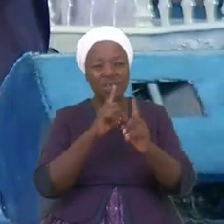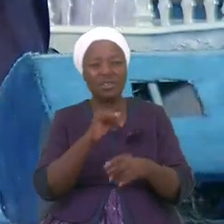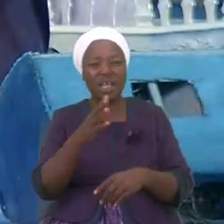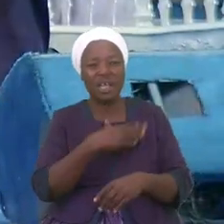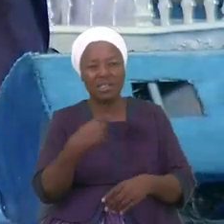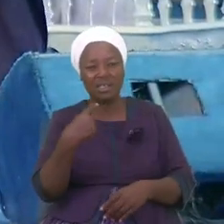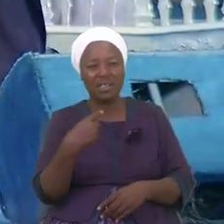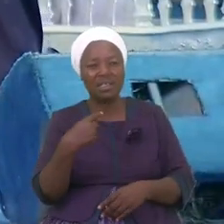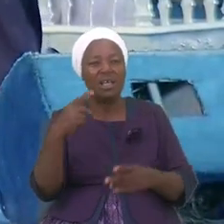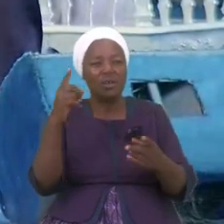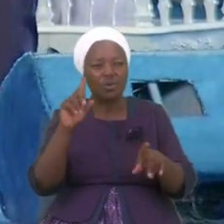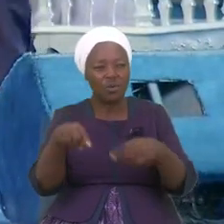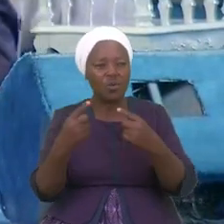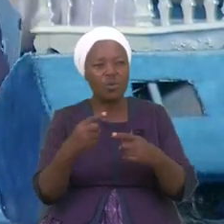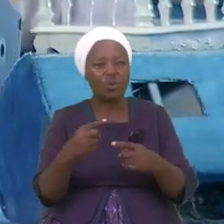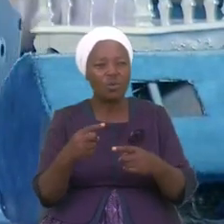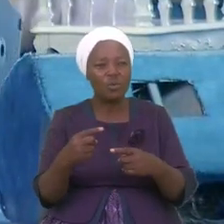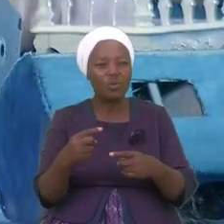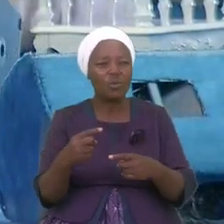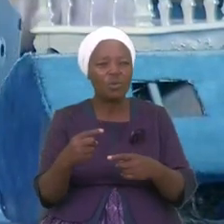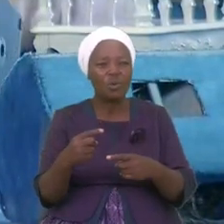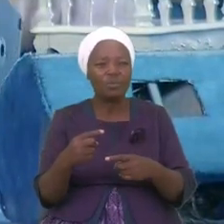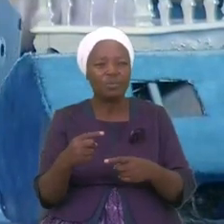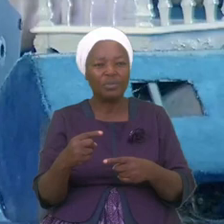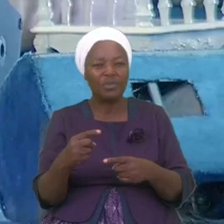said, go your way and